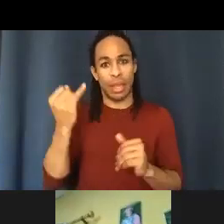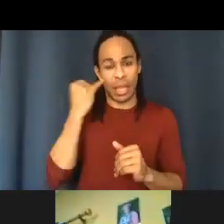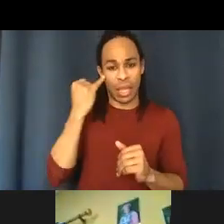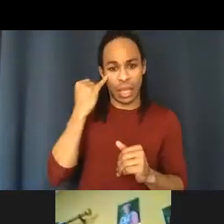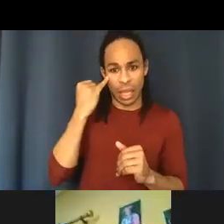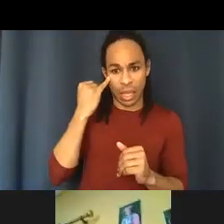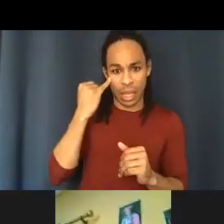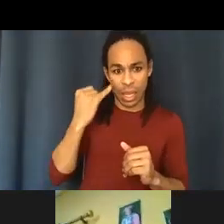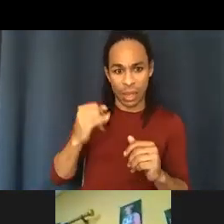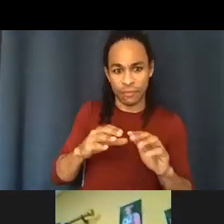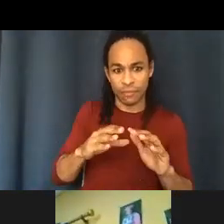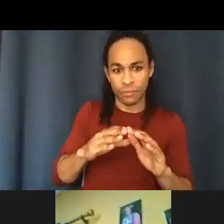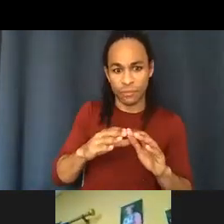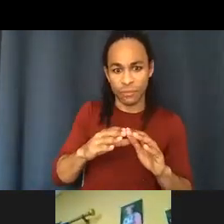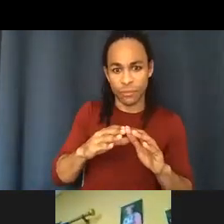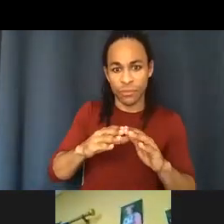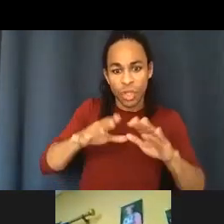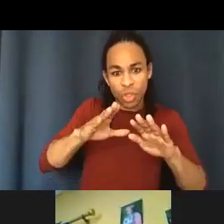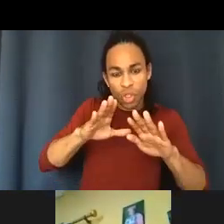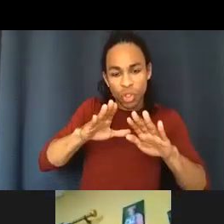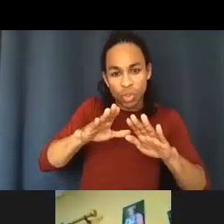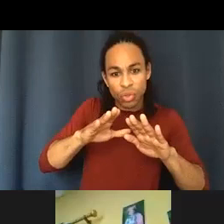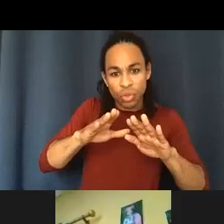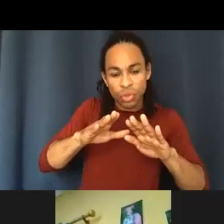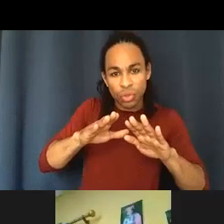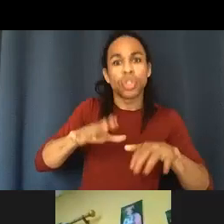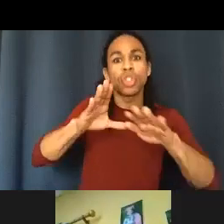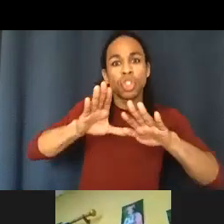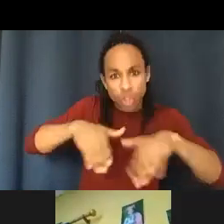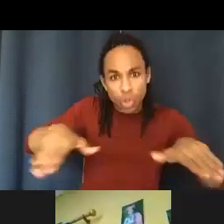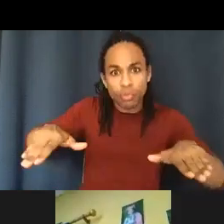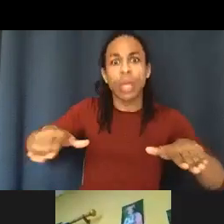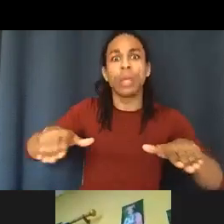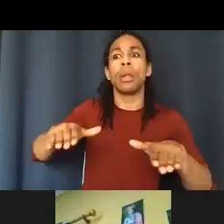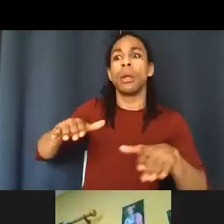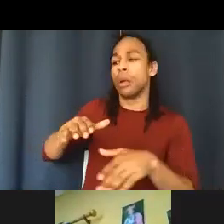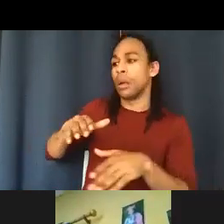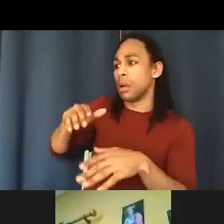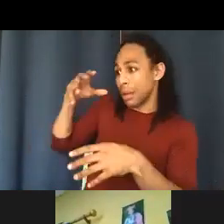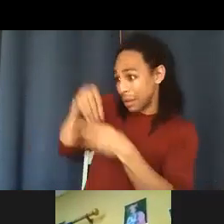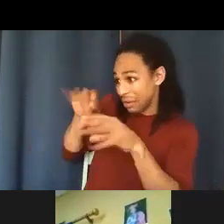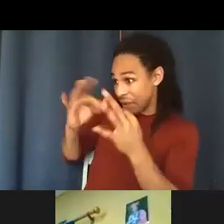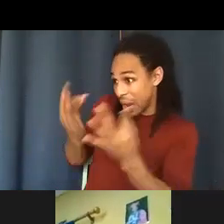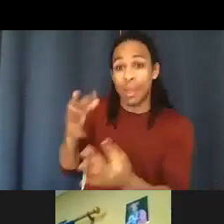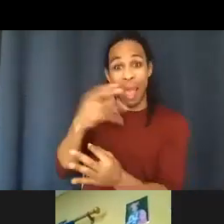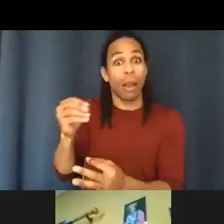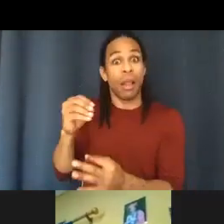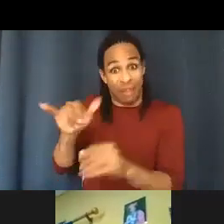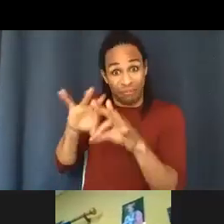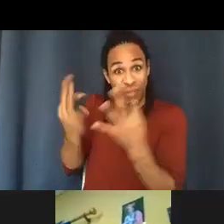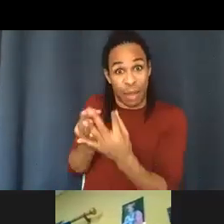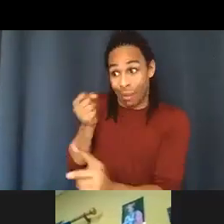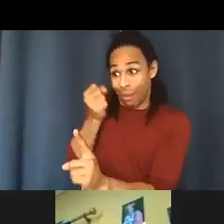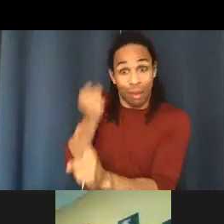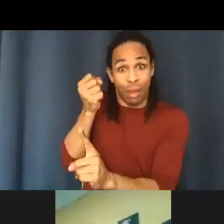great concern for us at Emihil Transformation because we realize that most of people who are affected by